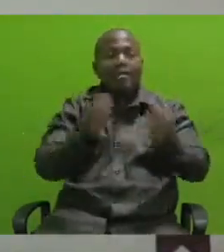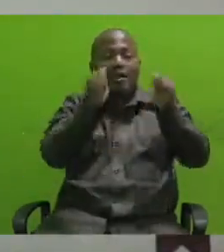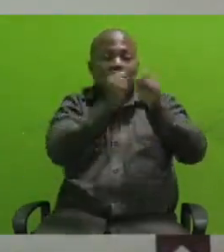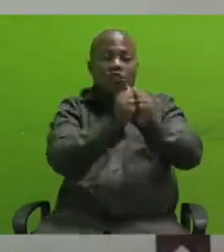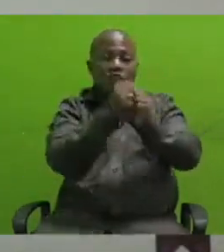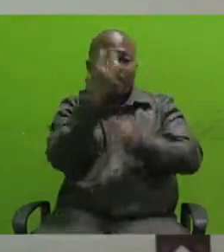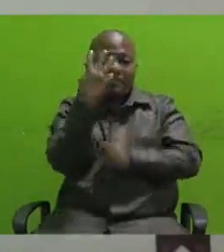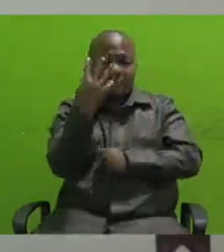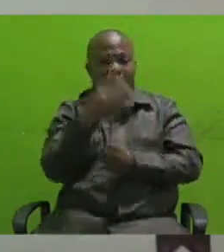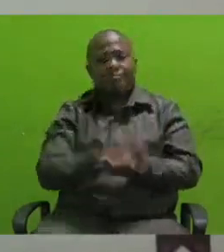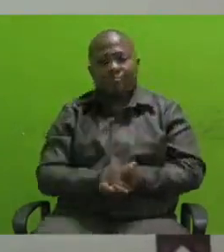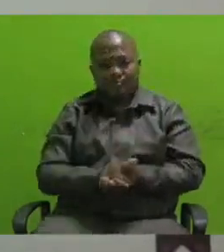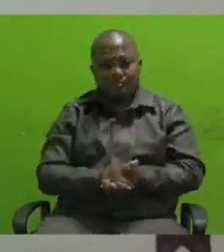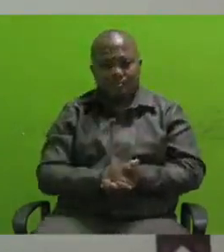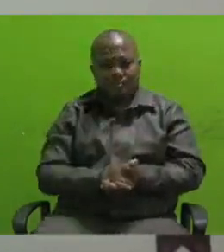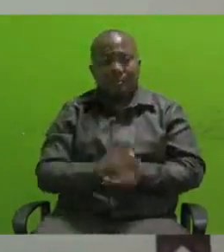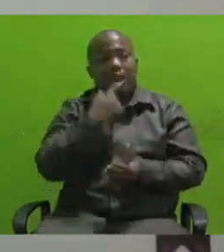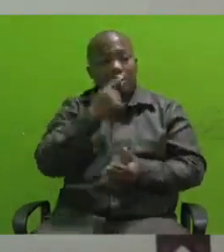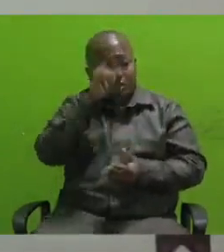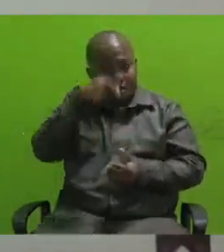is going to be x squared